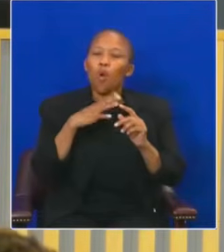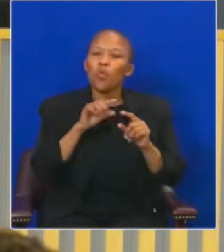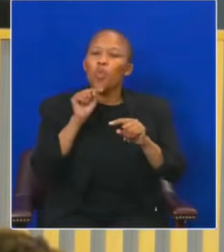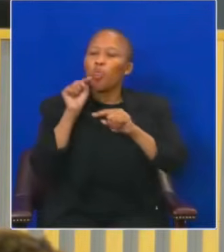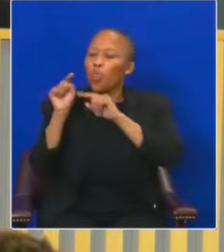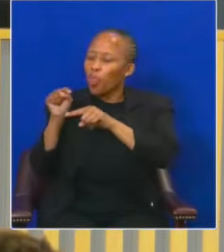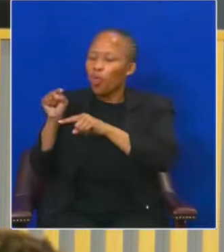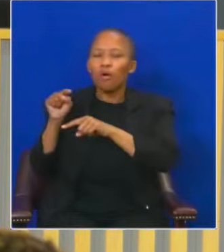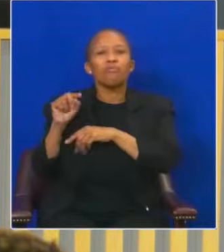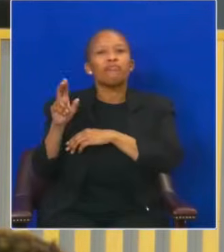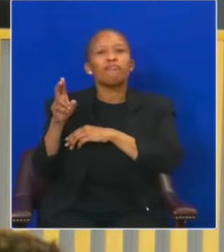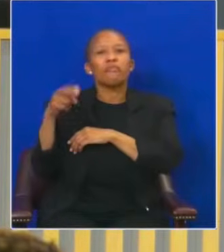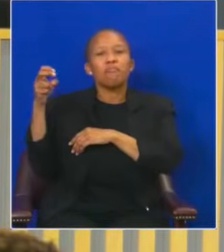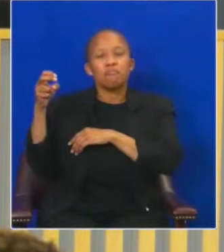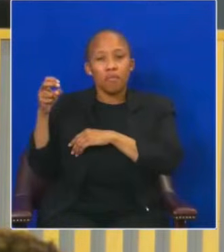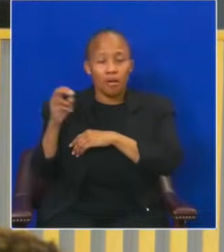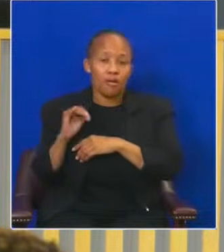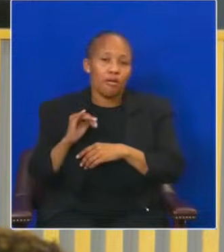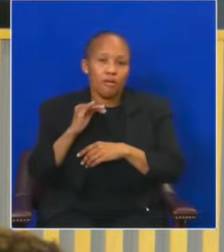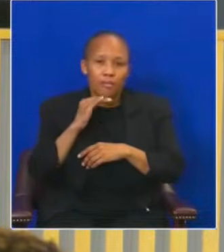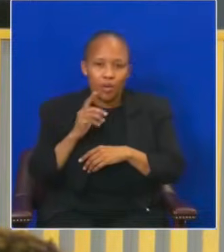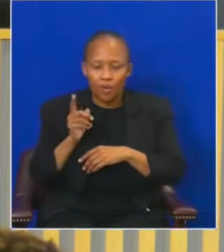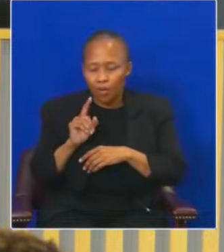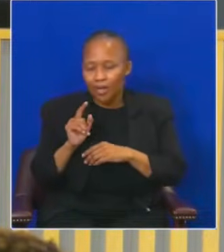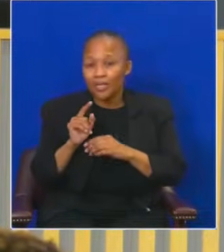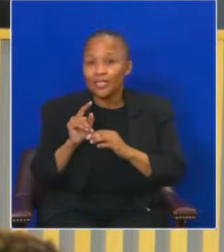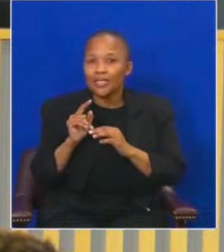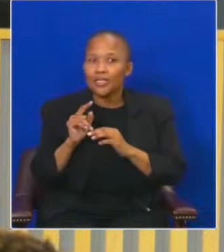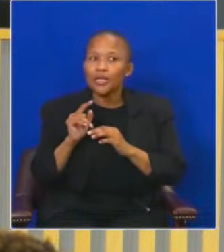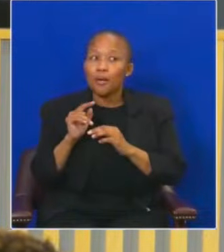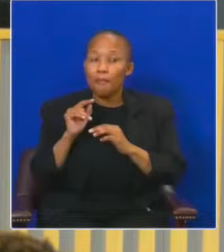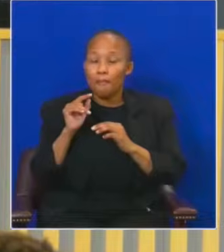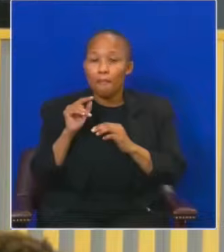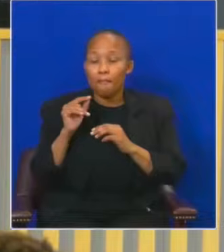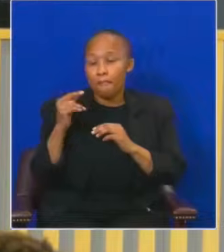interacted directly with the minister and the general?